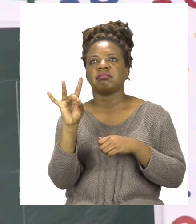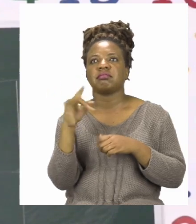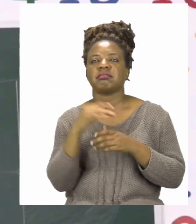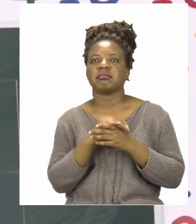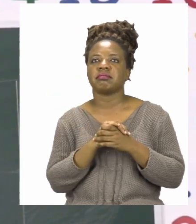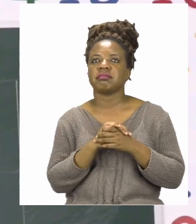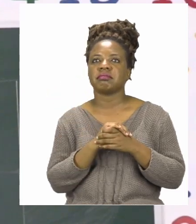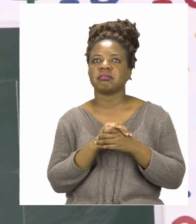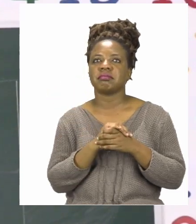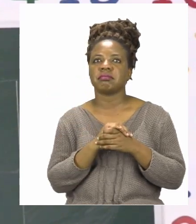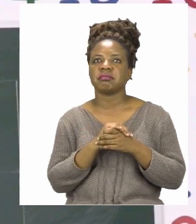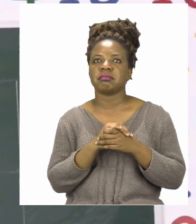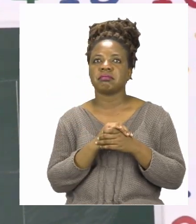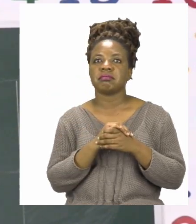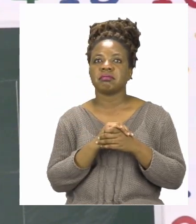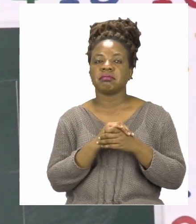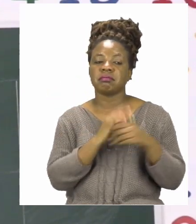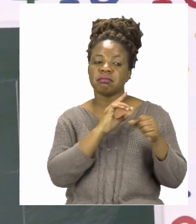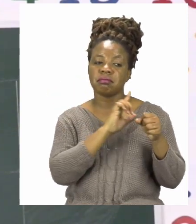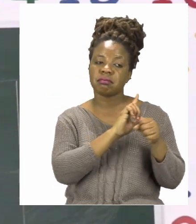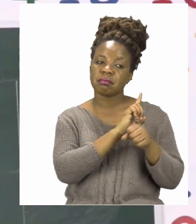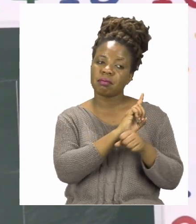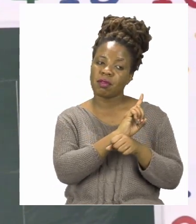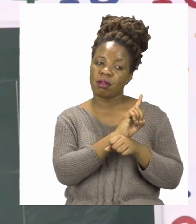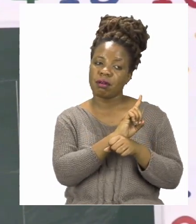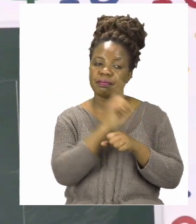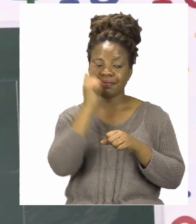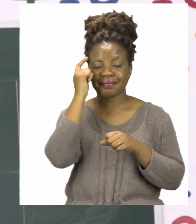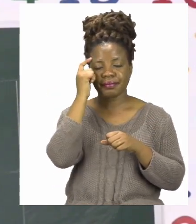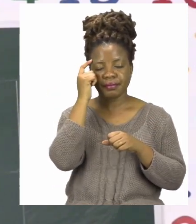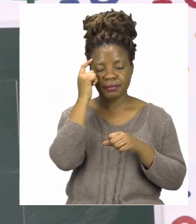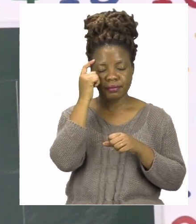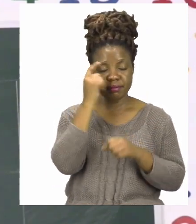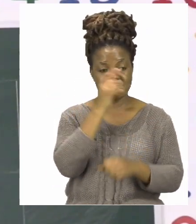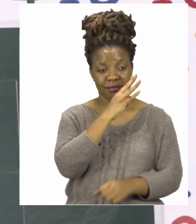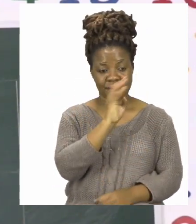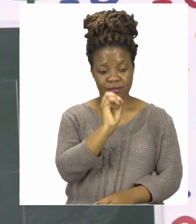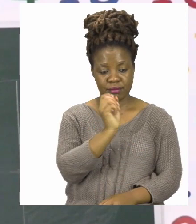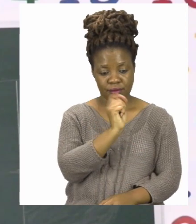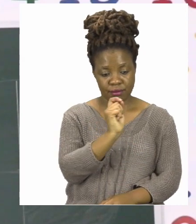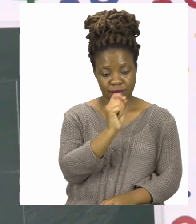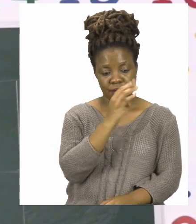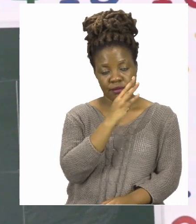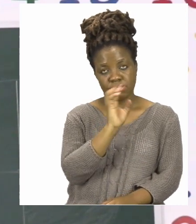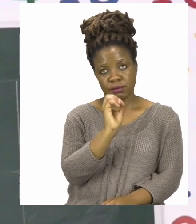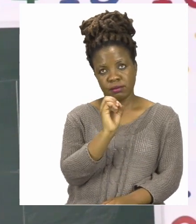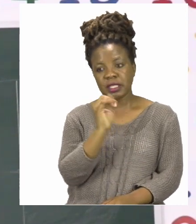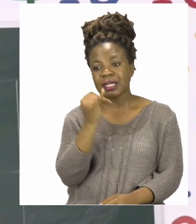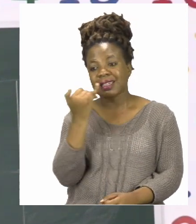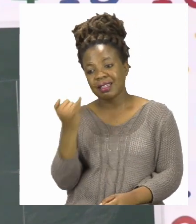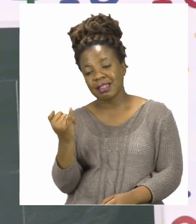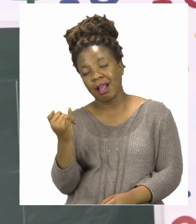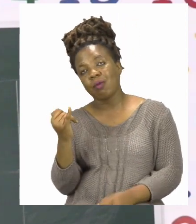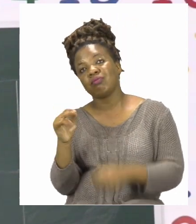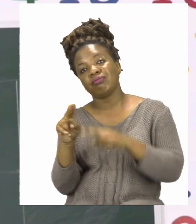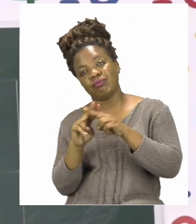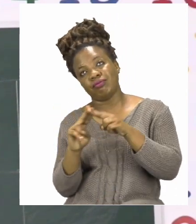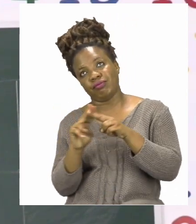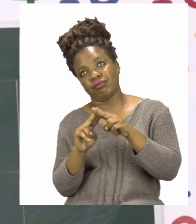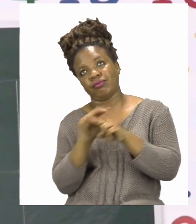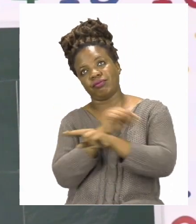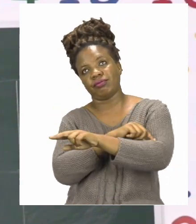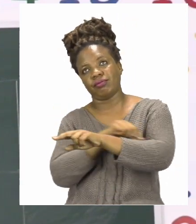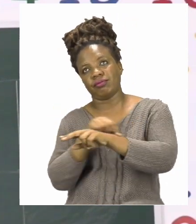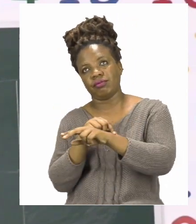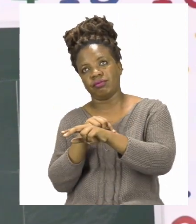the model is not 40. In fact, I was wrong. It is 58.